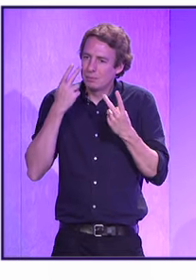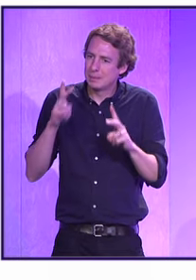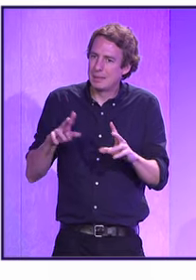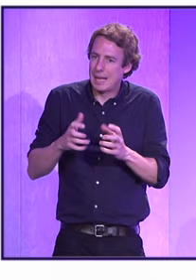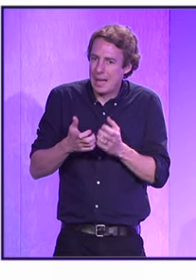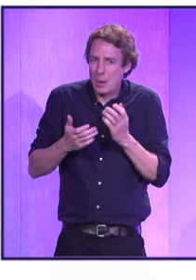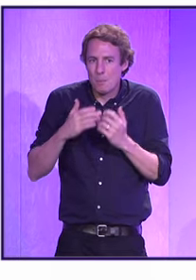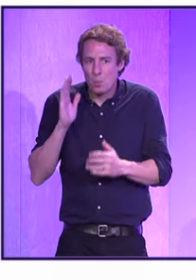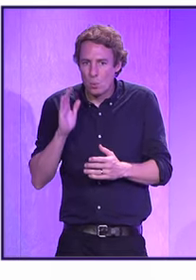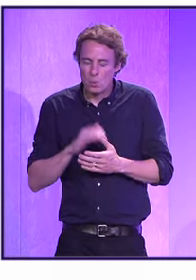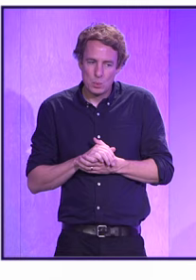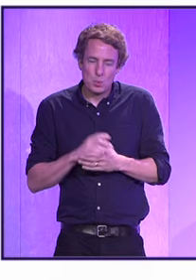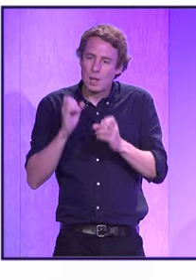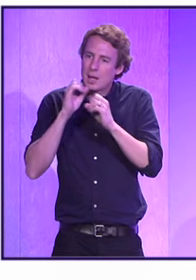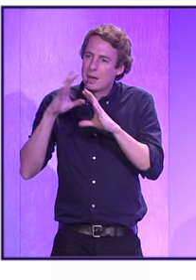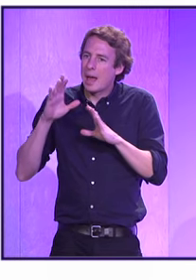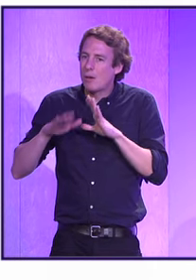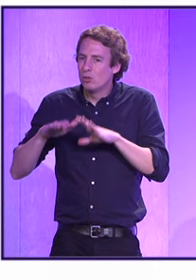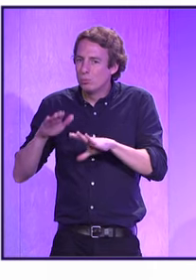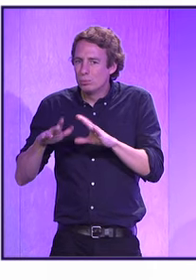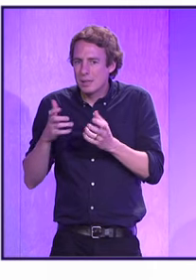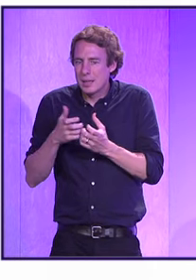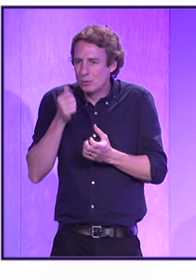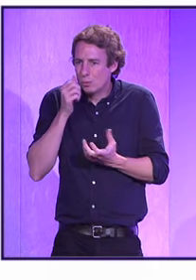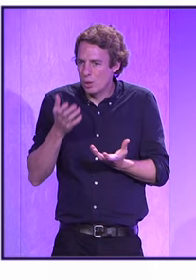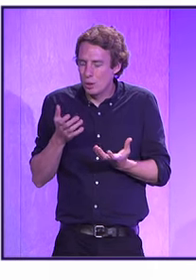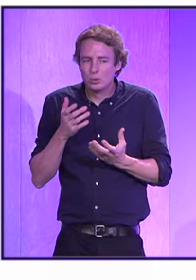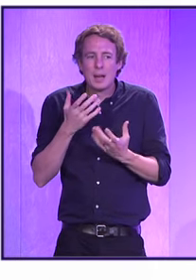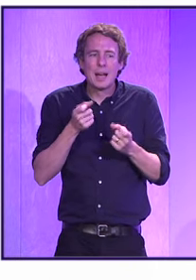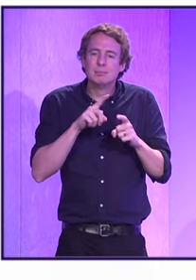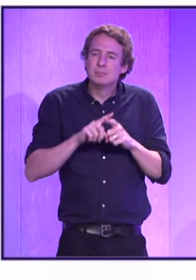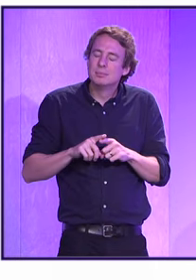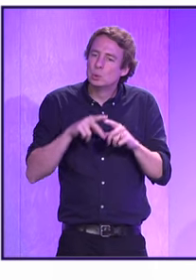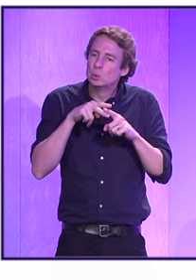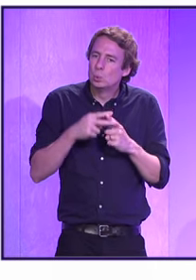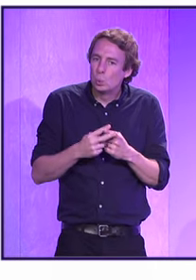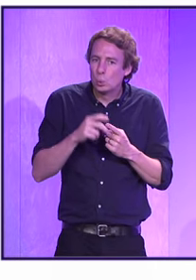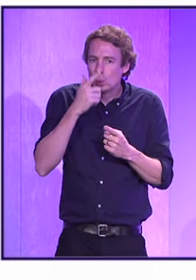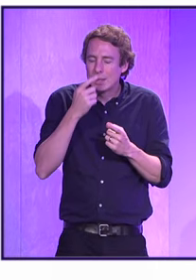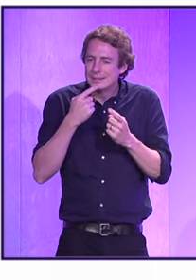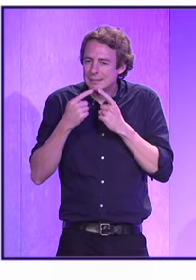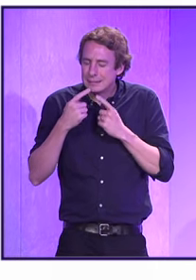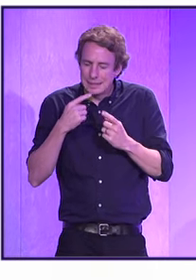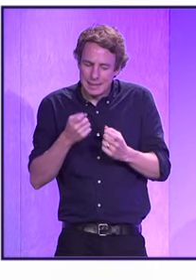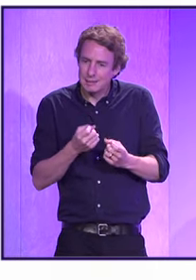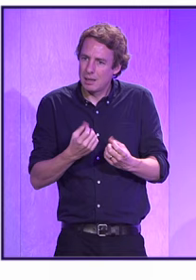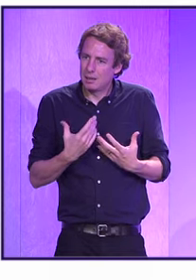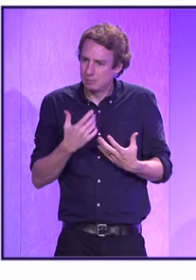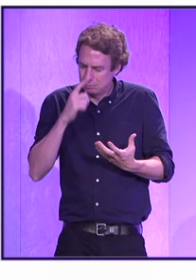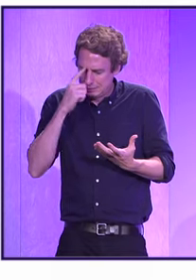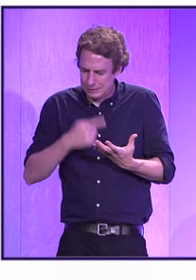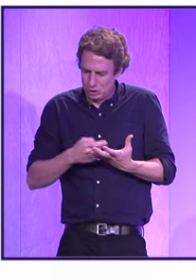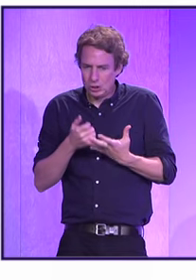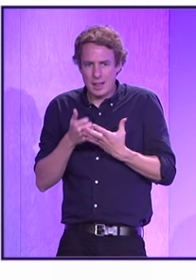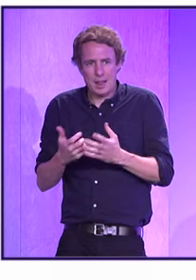we get visibility? That's where tools like cloud carbon footprints come into the picture. You know, with tools like this, we can get insights and make data-driven decisions,